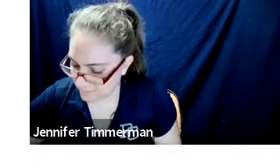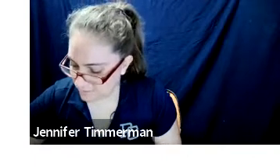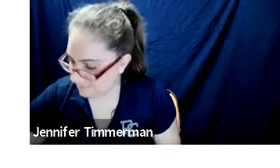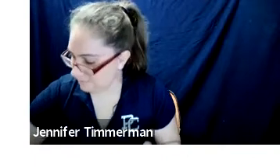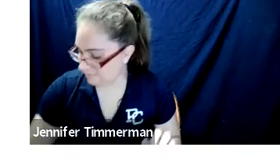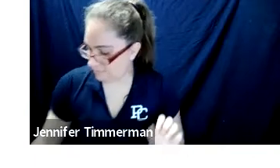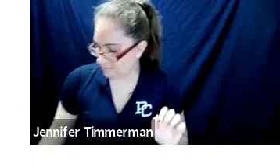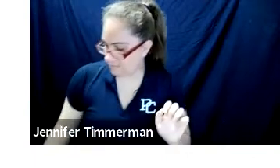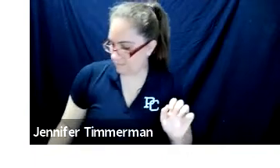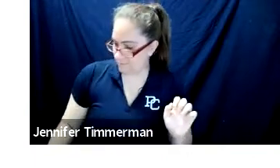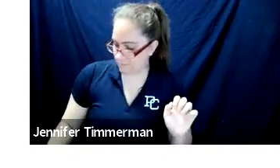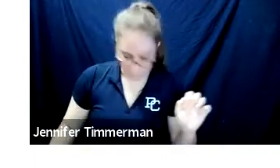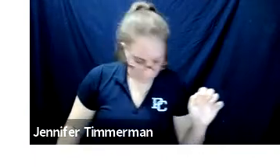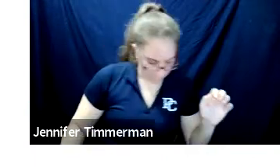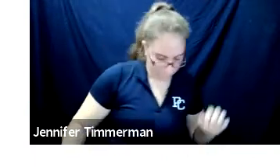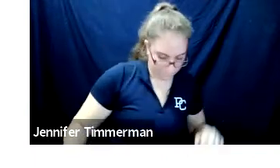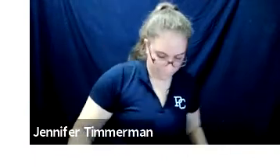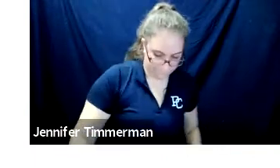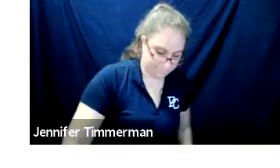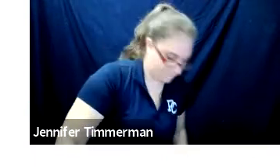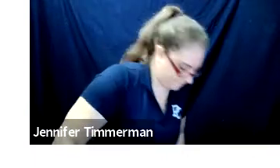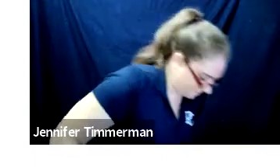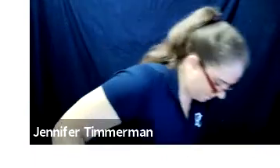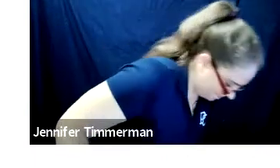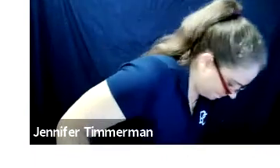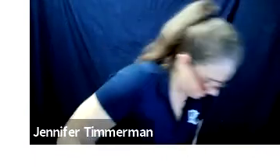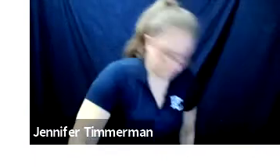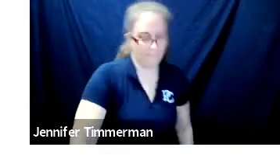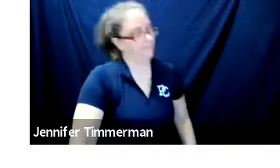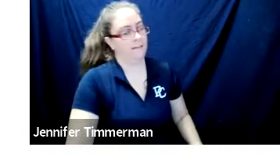outside. There we go.